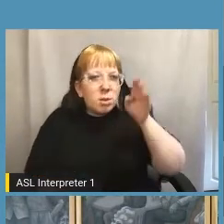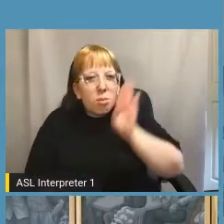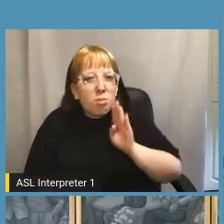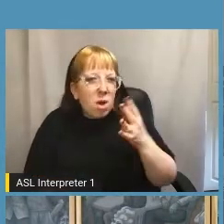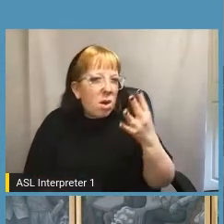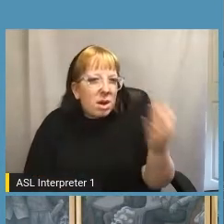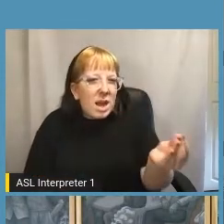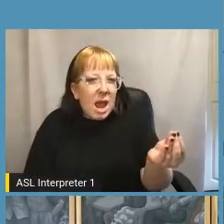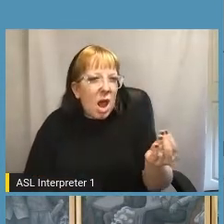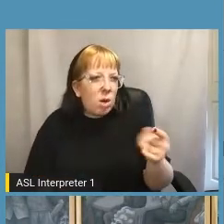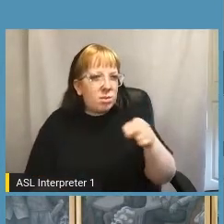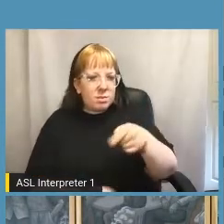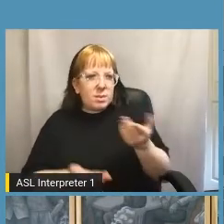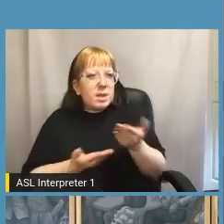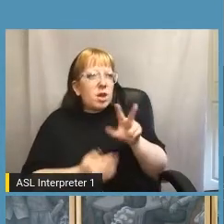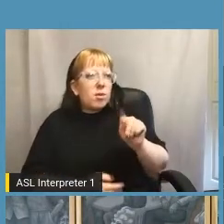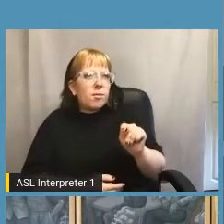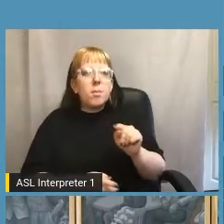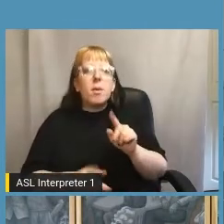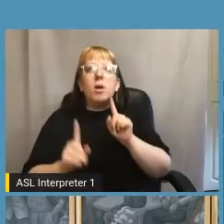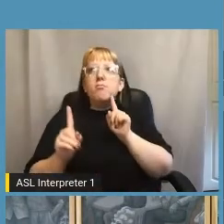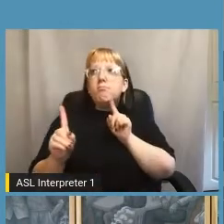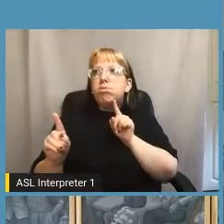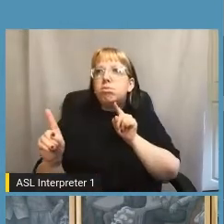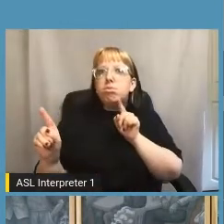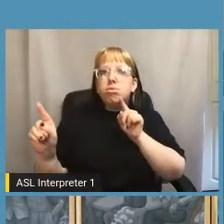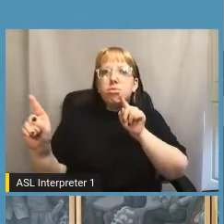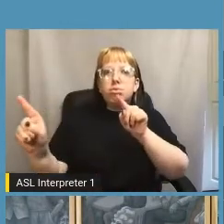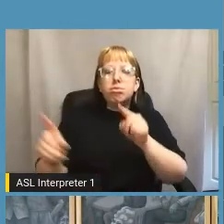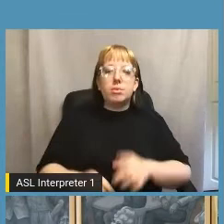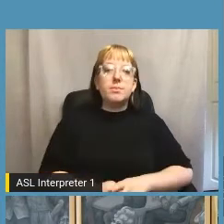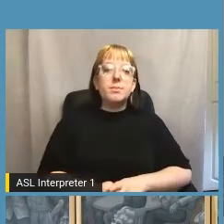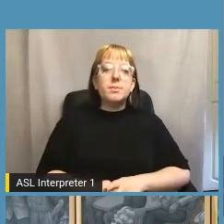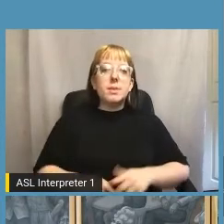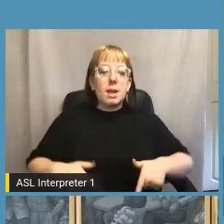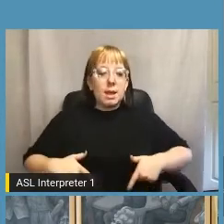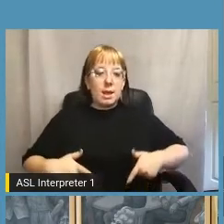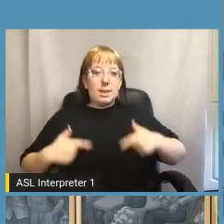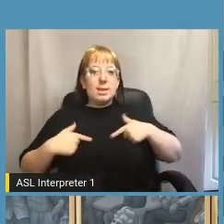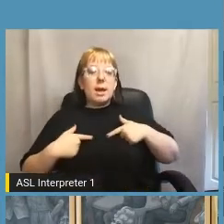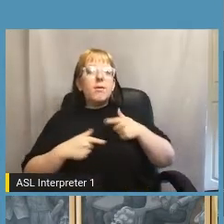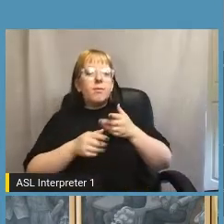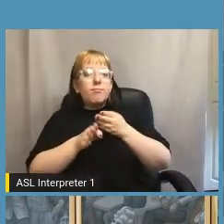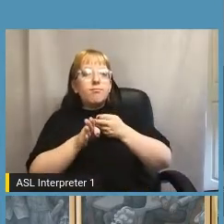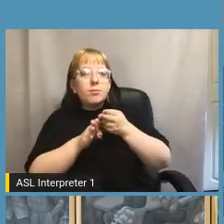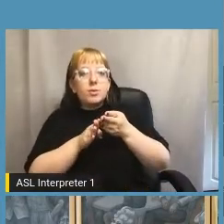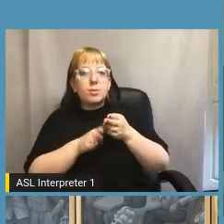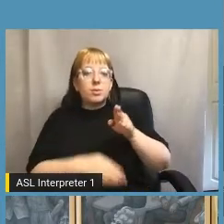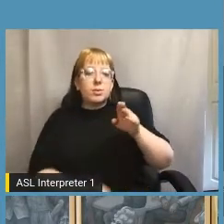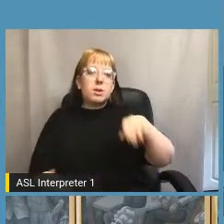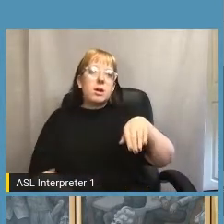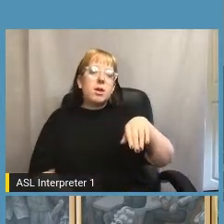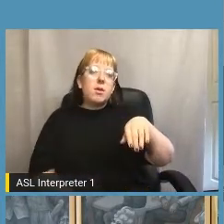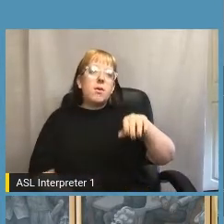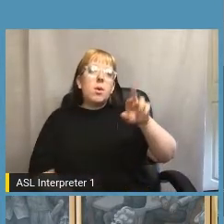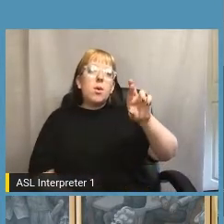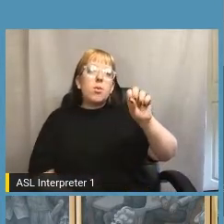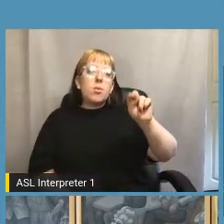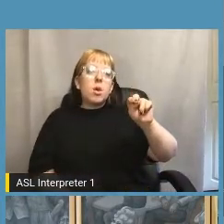shared those answers with us. And we focused on the life and career of Ron Squires, who was Vermont's first openly gay state